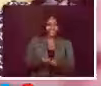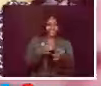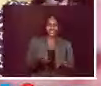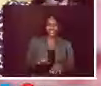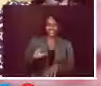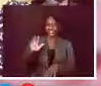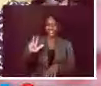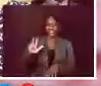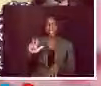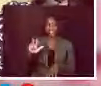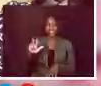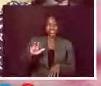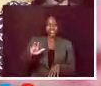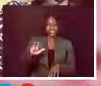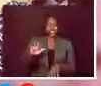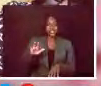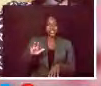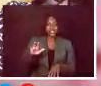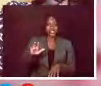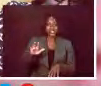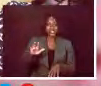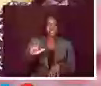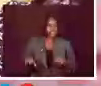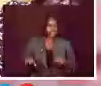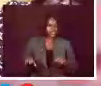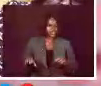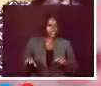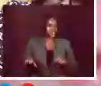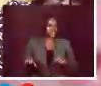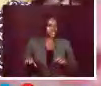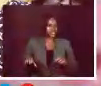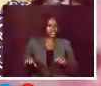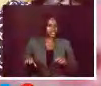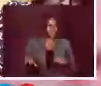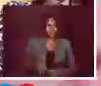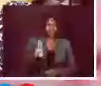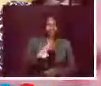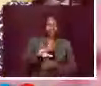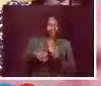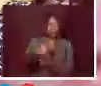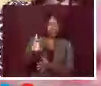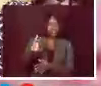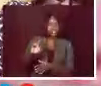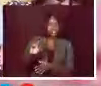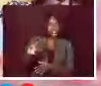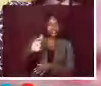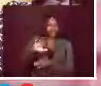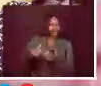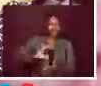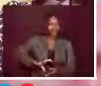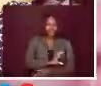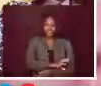32%, 68%. You've used your 68% to take all the committees. We didn't